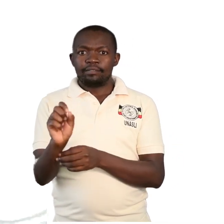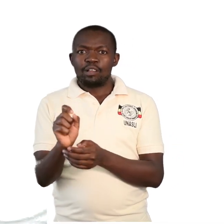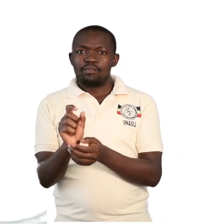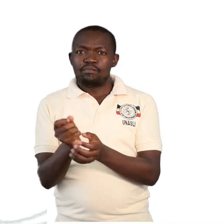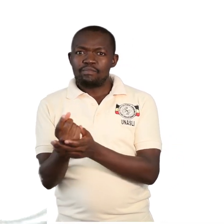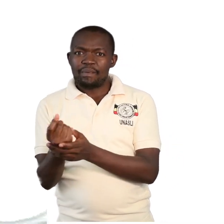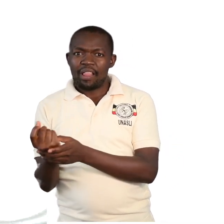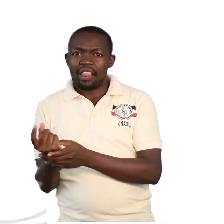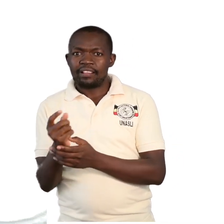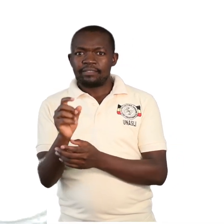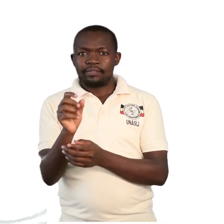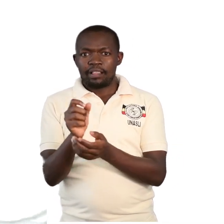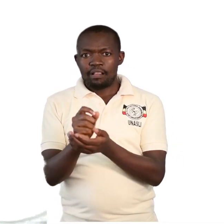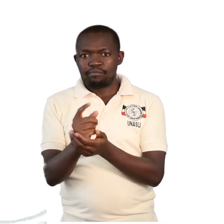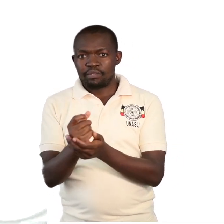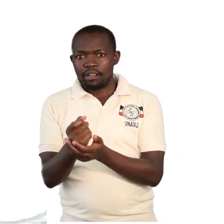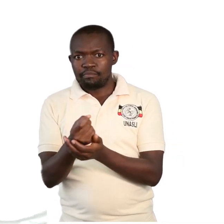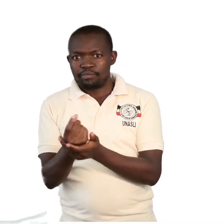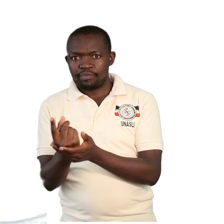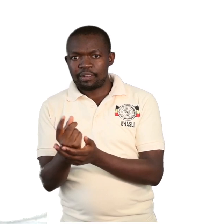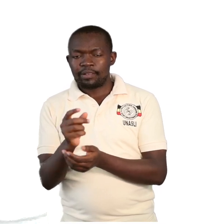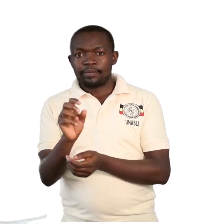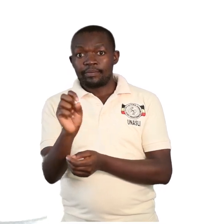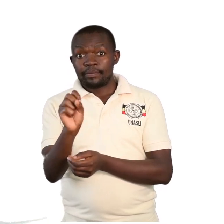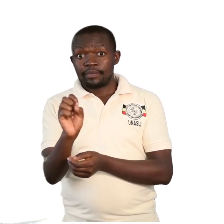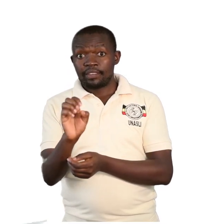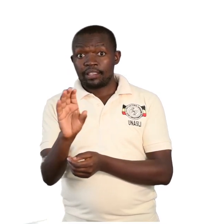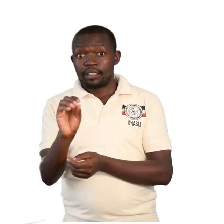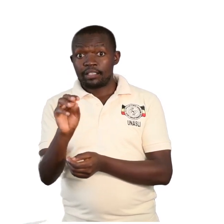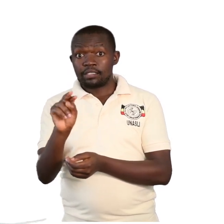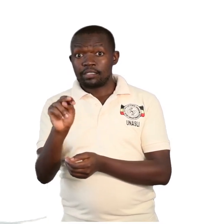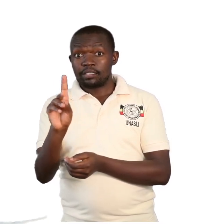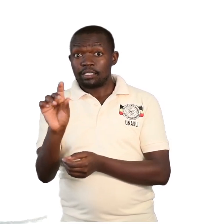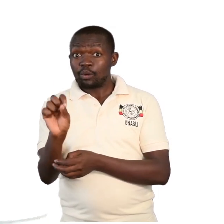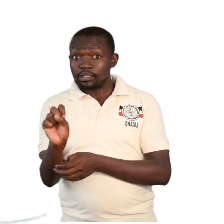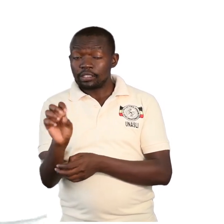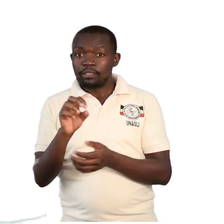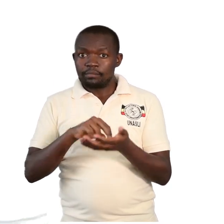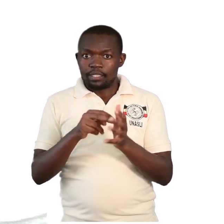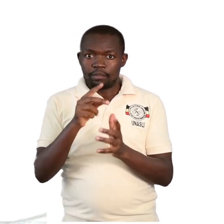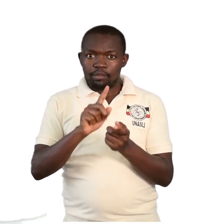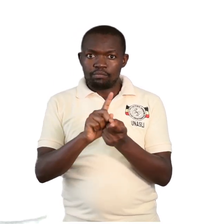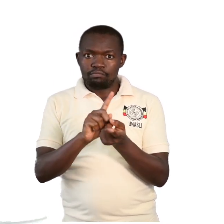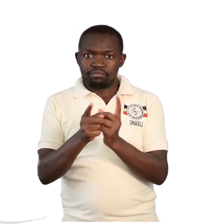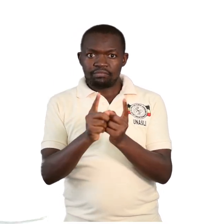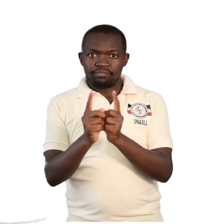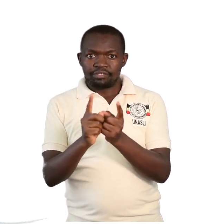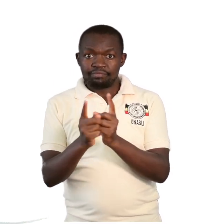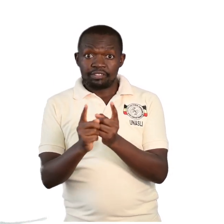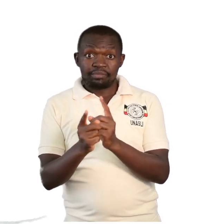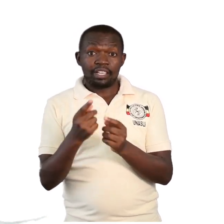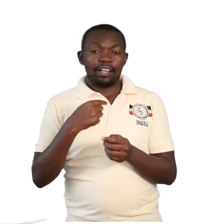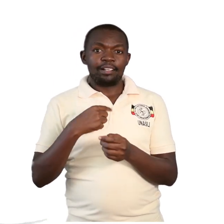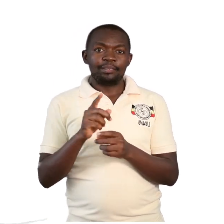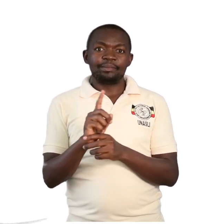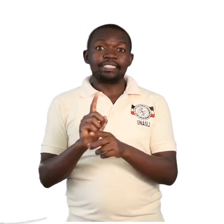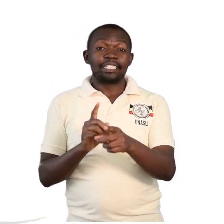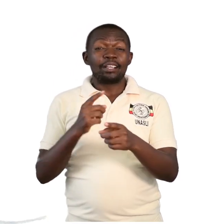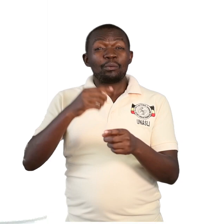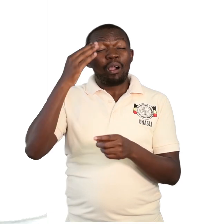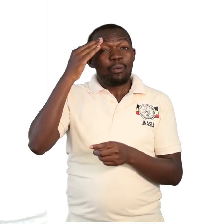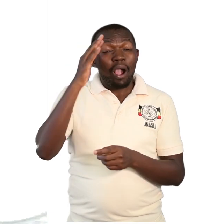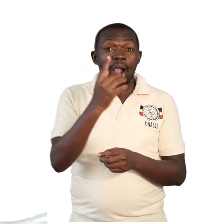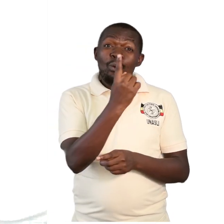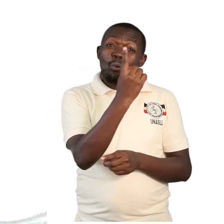going to convert our 5 minutes into seconds. We know that 1 minute